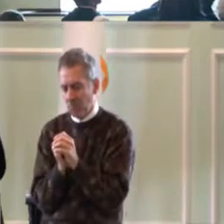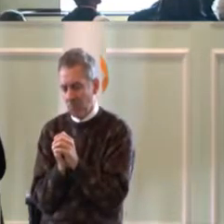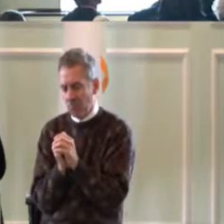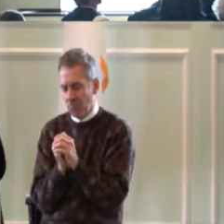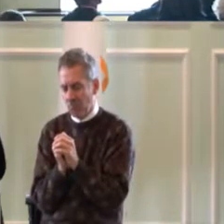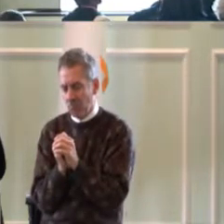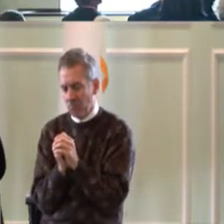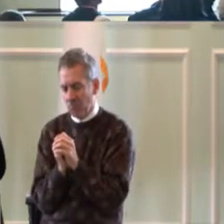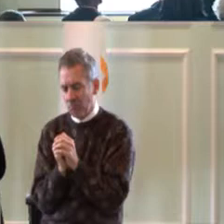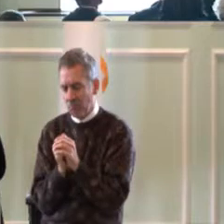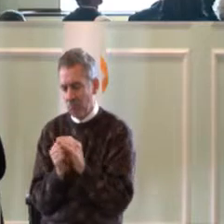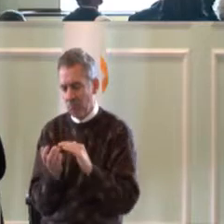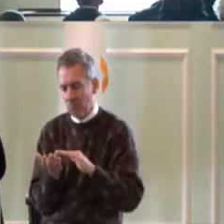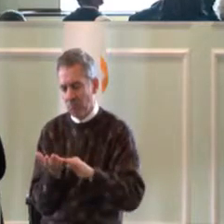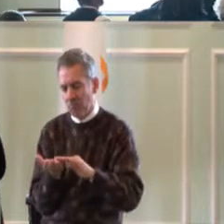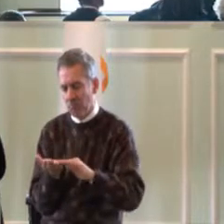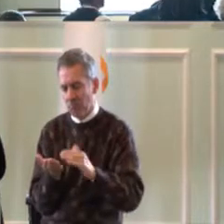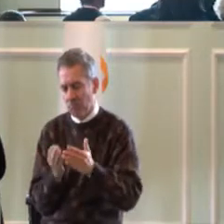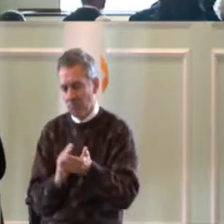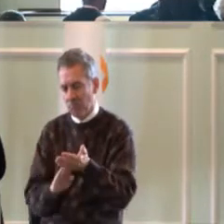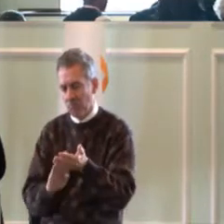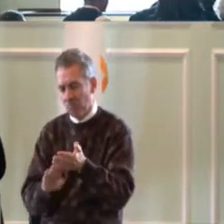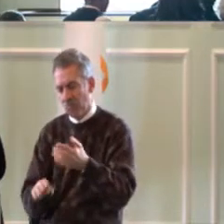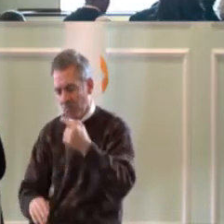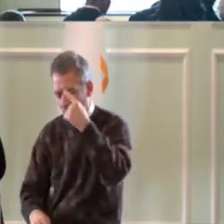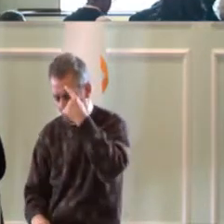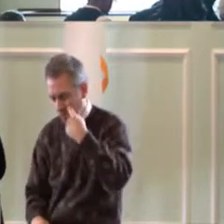that you may forgive us for our sins,